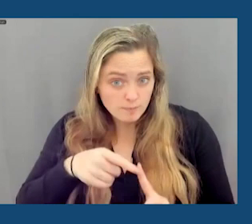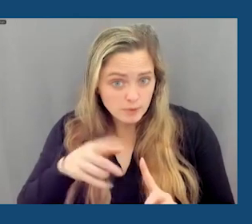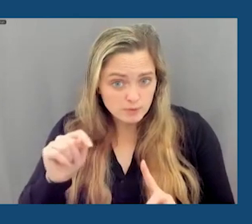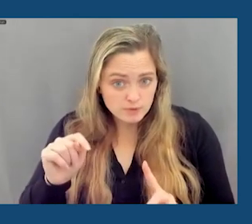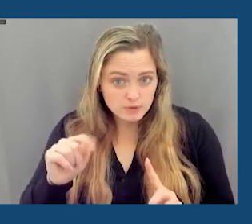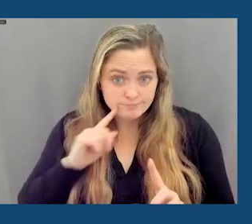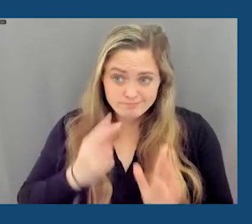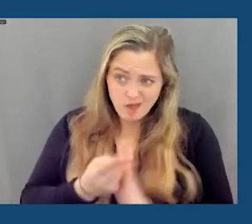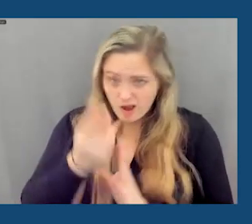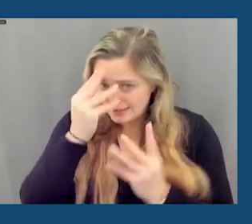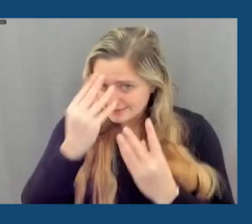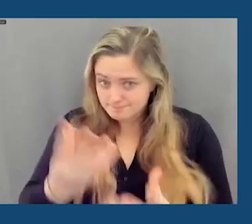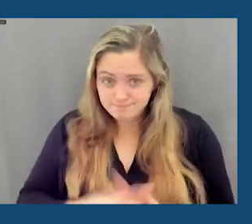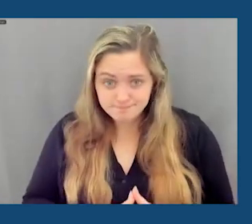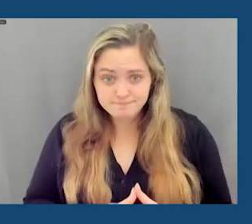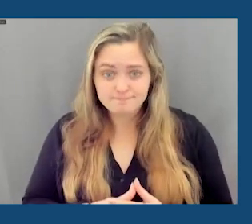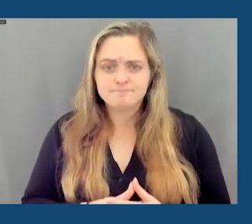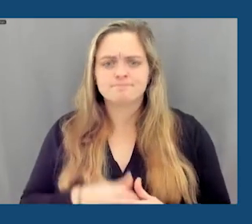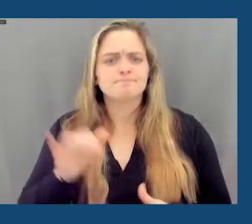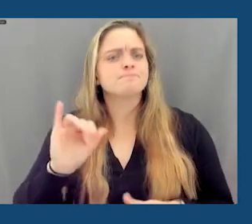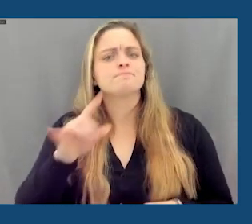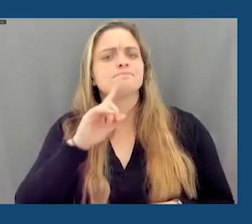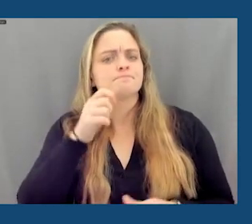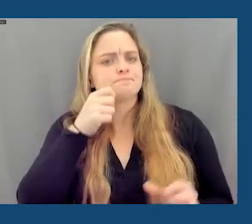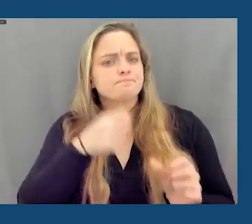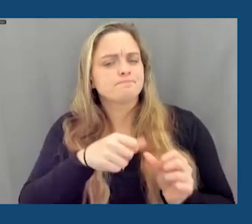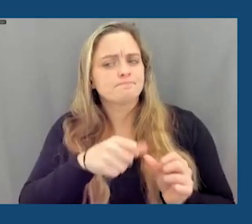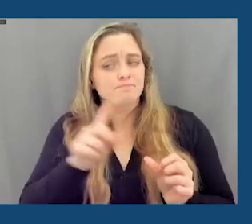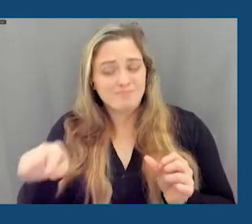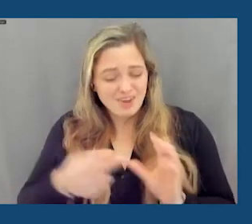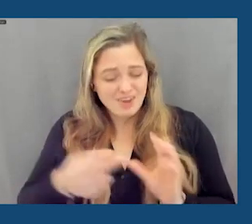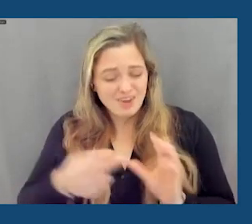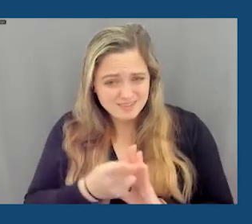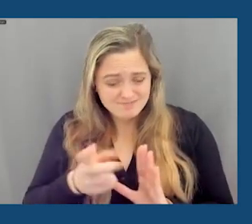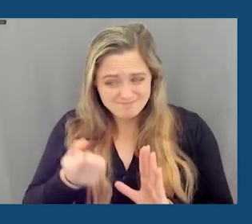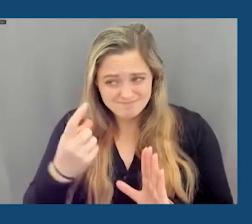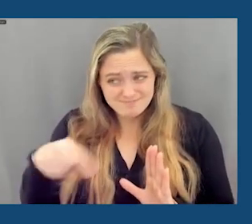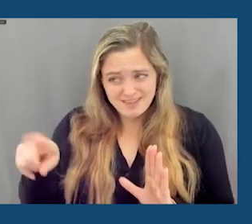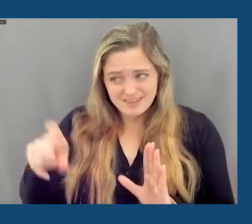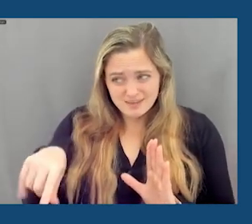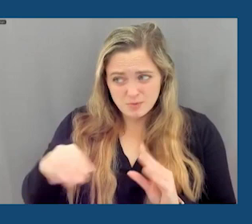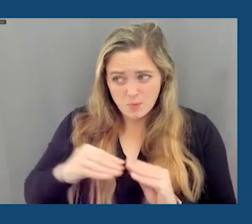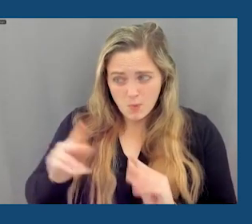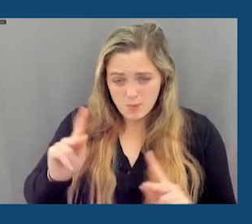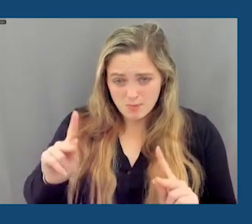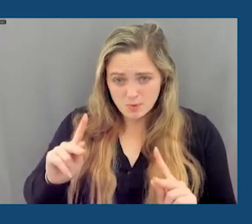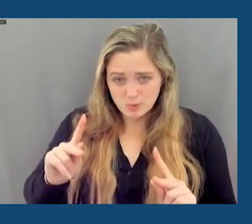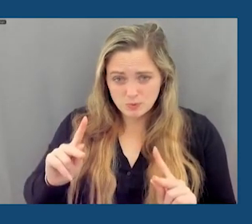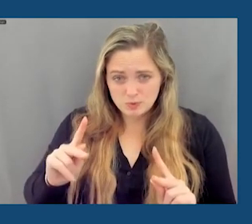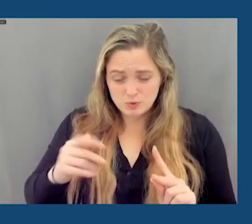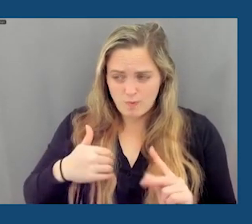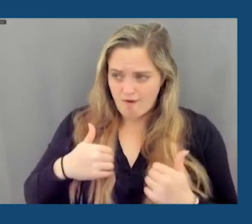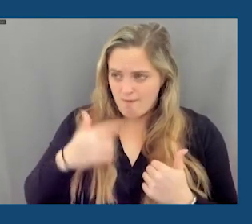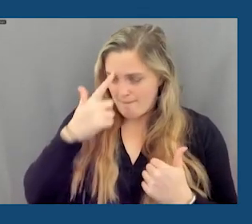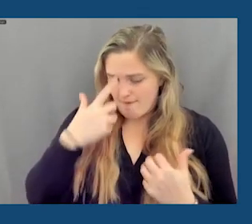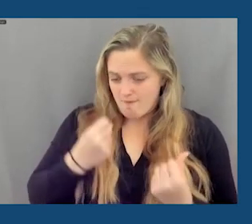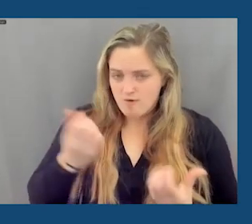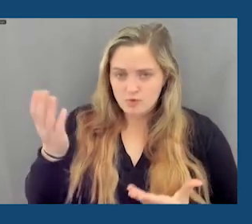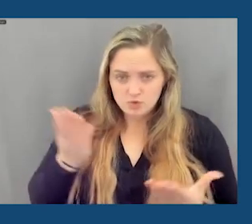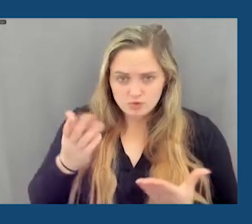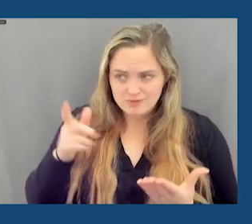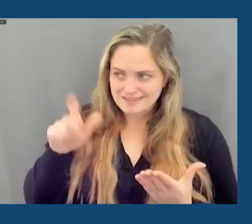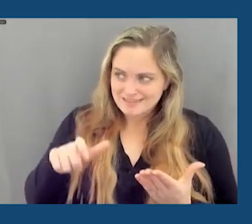it. And what they're also honest about is that there is a need for more young people to receive mental health services and